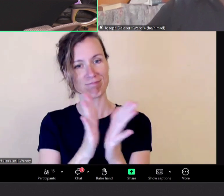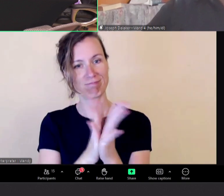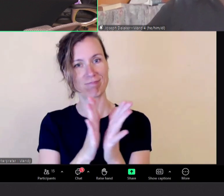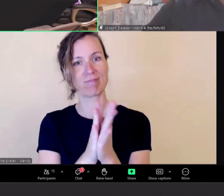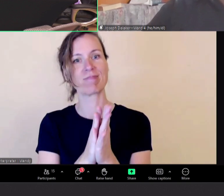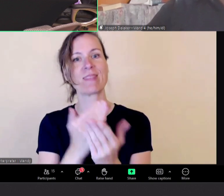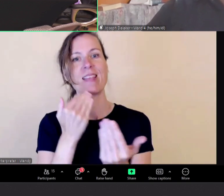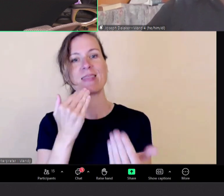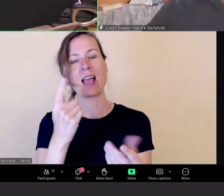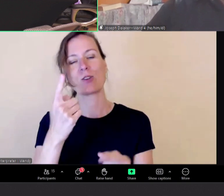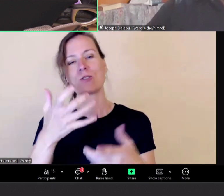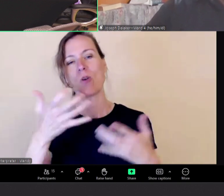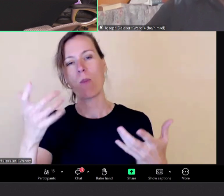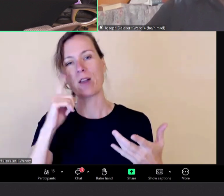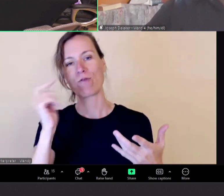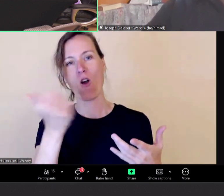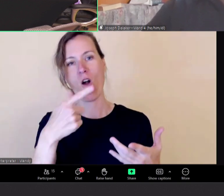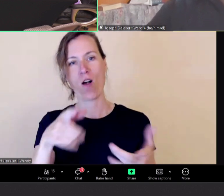all that you've done.